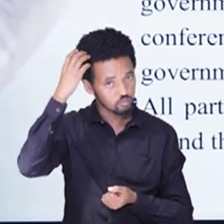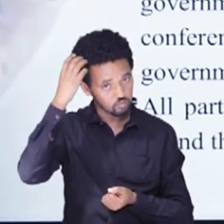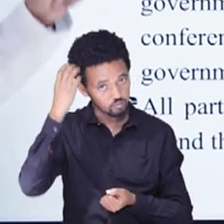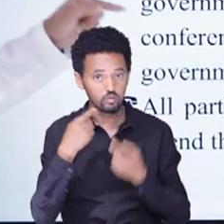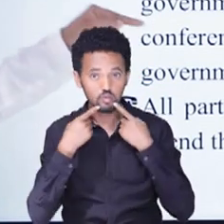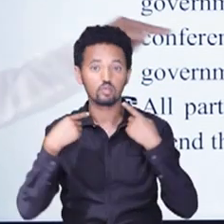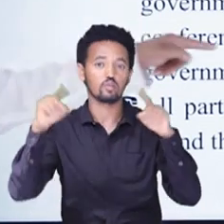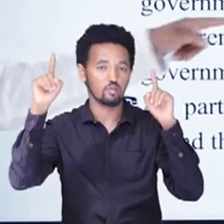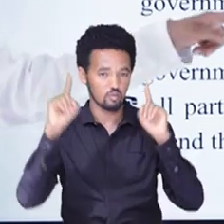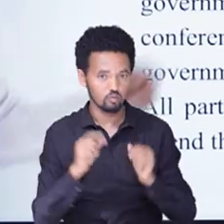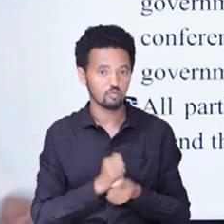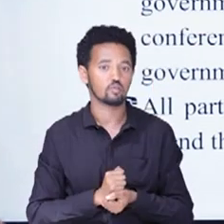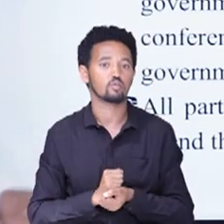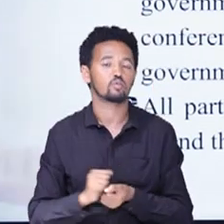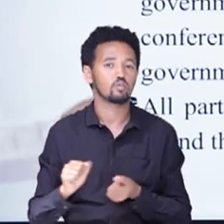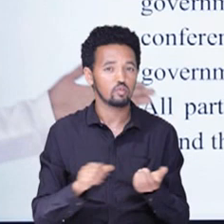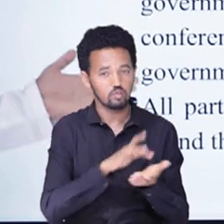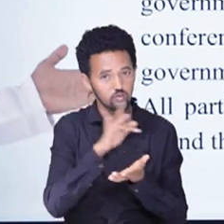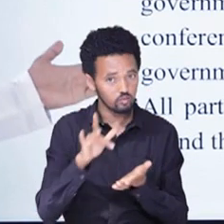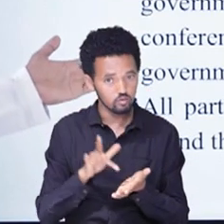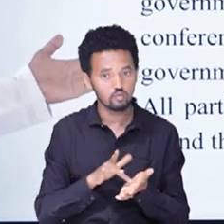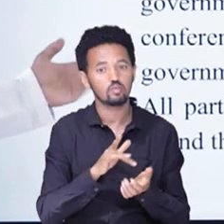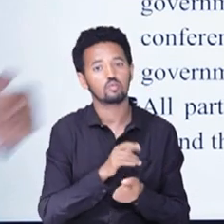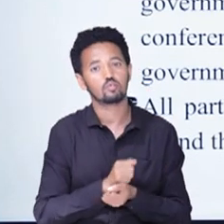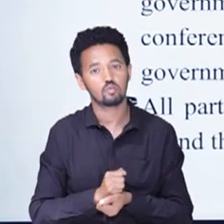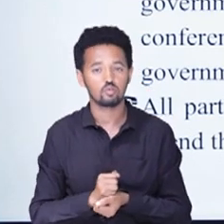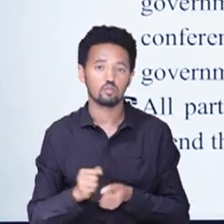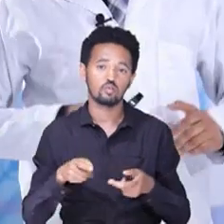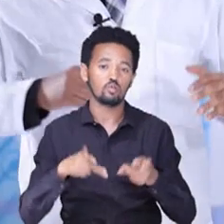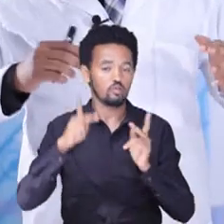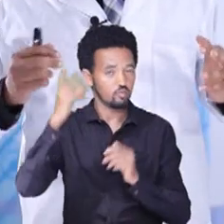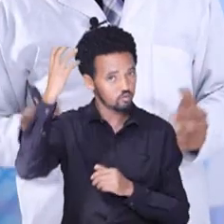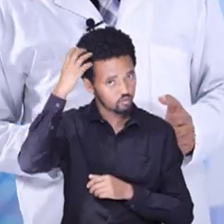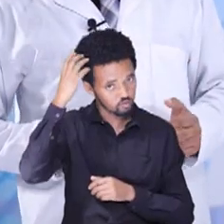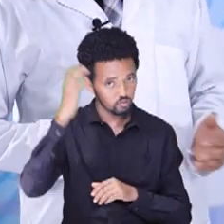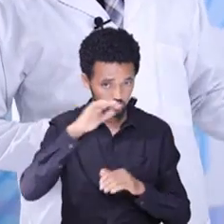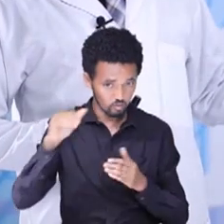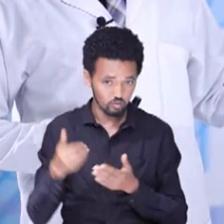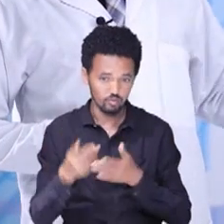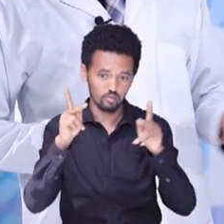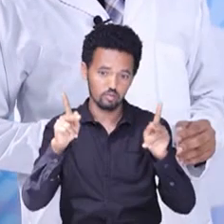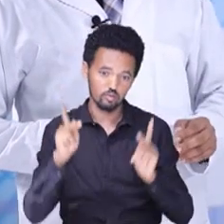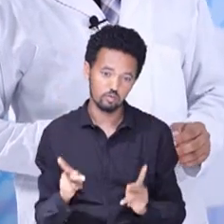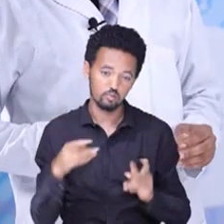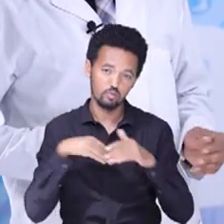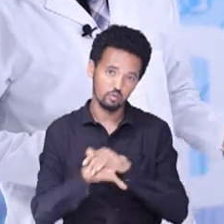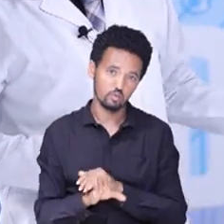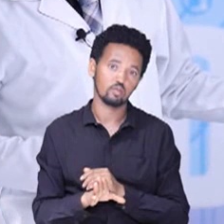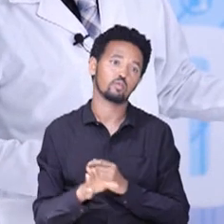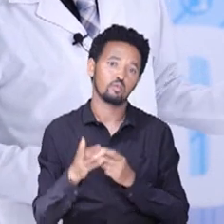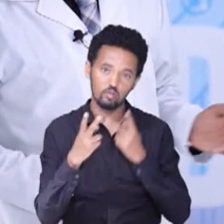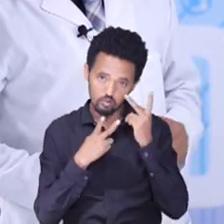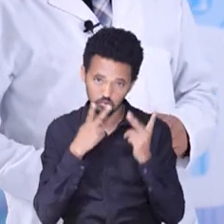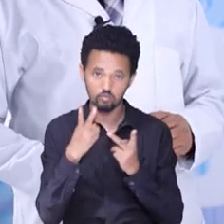that the National Conference to set up transitional government. All parties in the country were